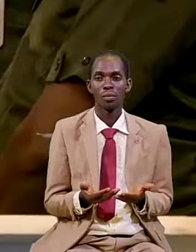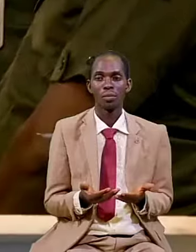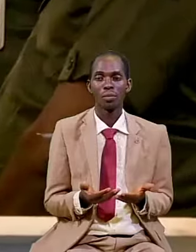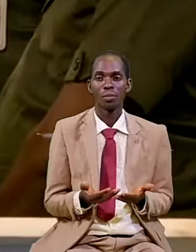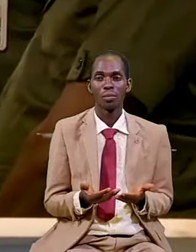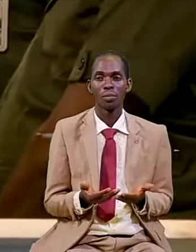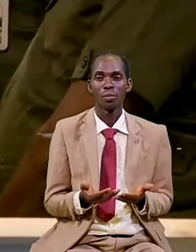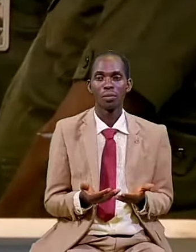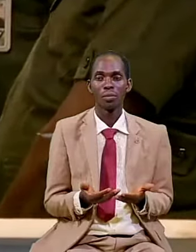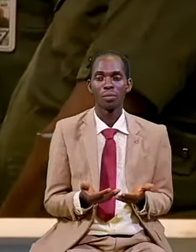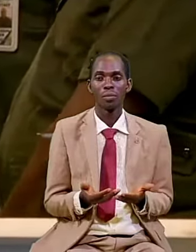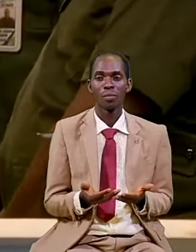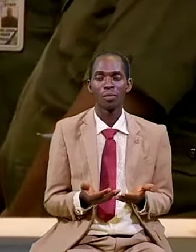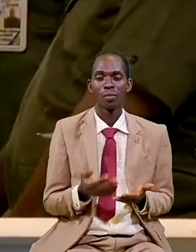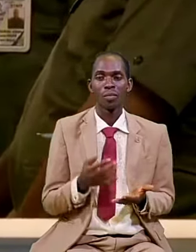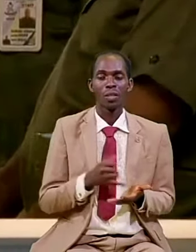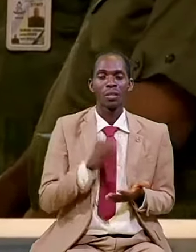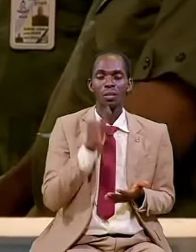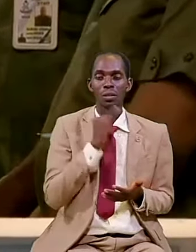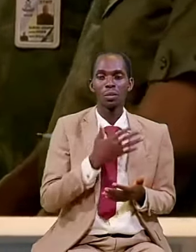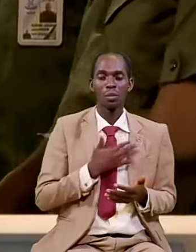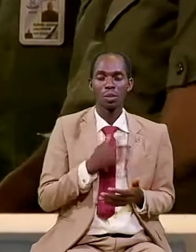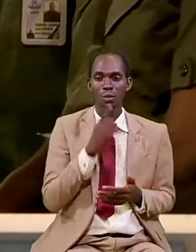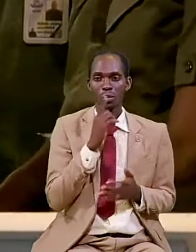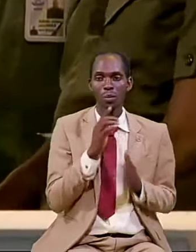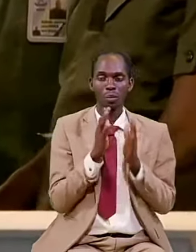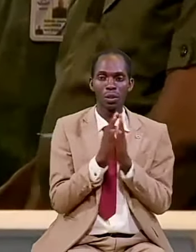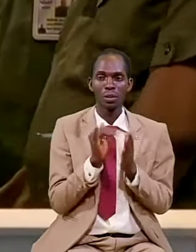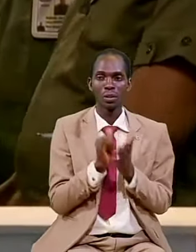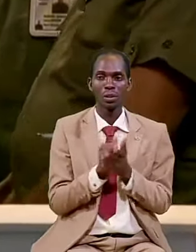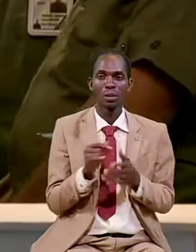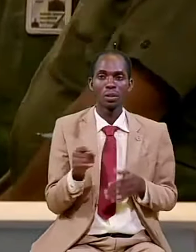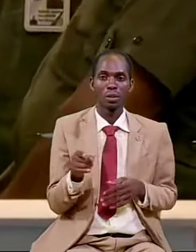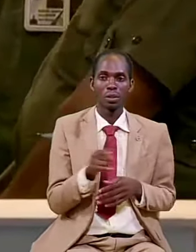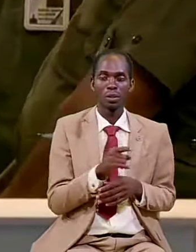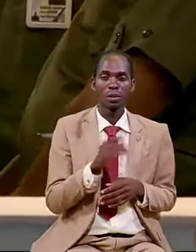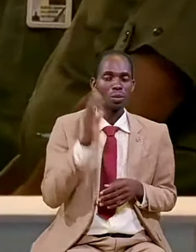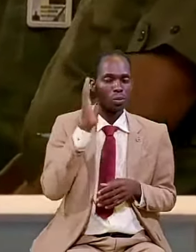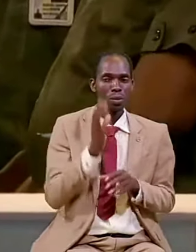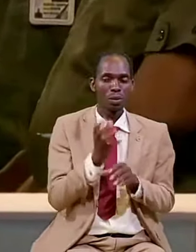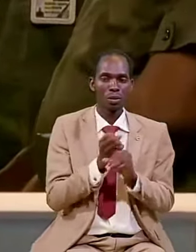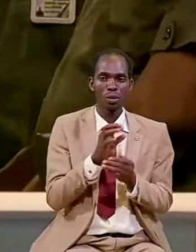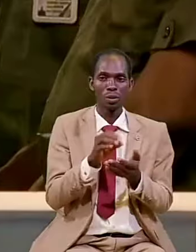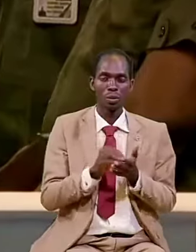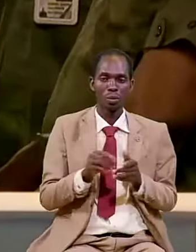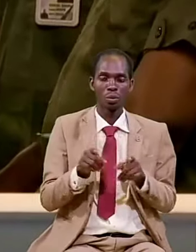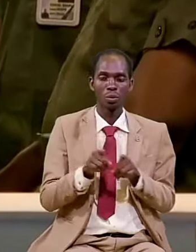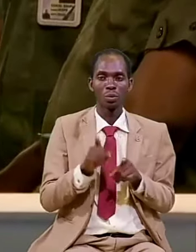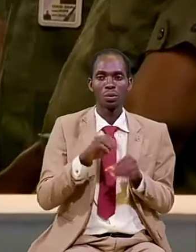it's my sincere prayer too that they will have that portion in Jesus' name.